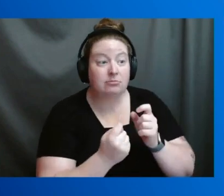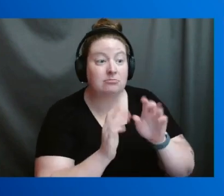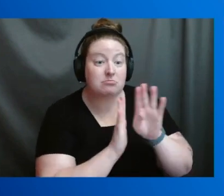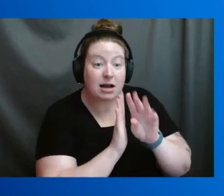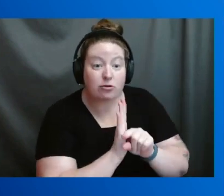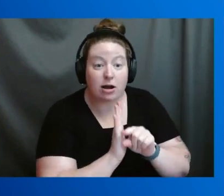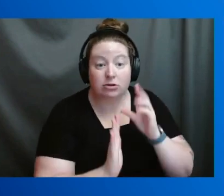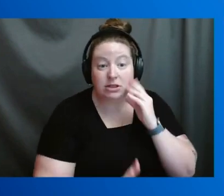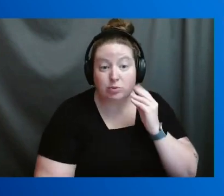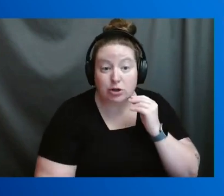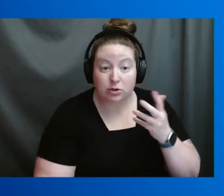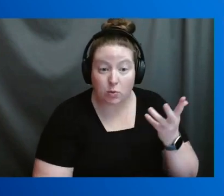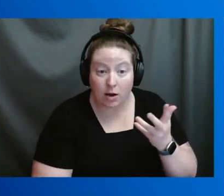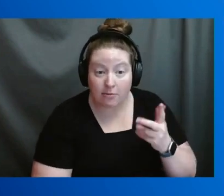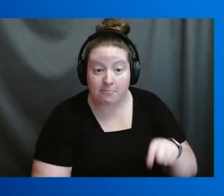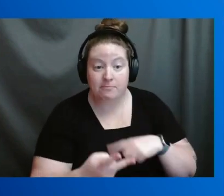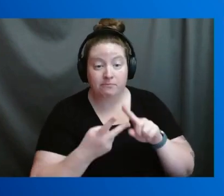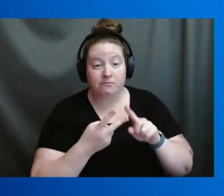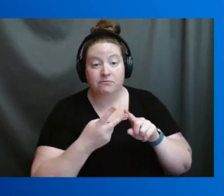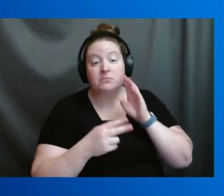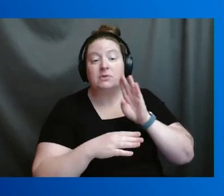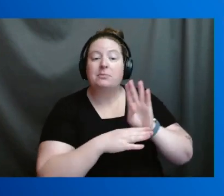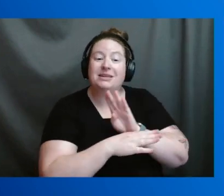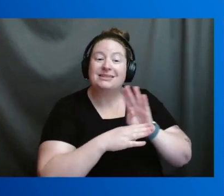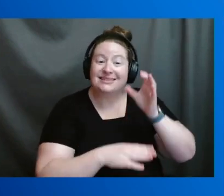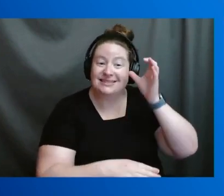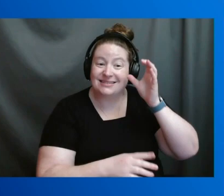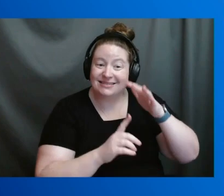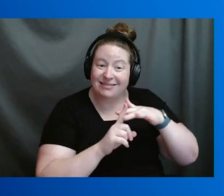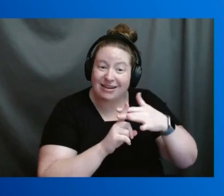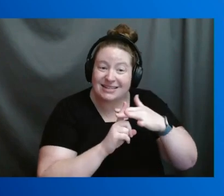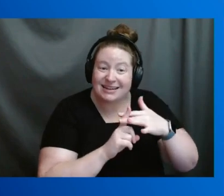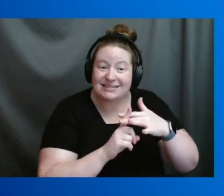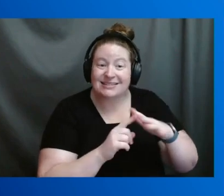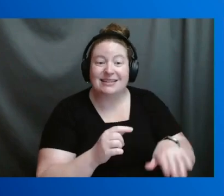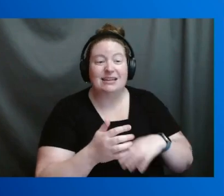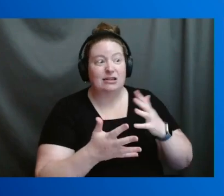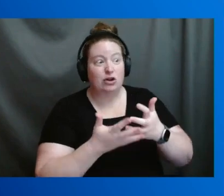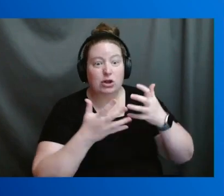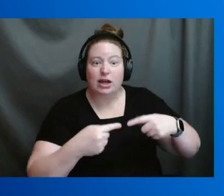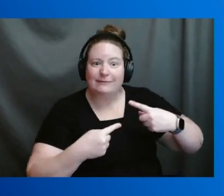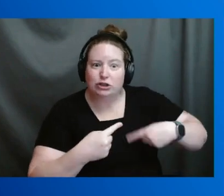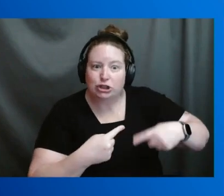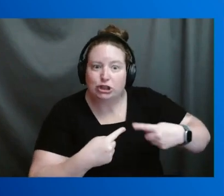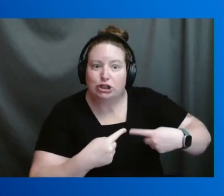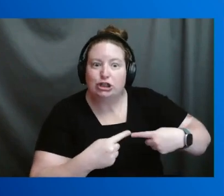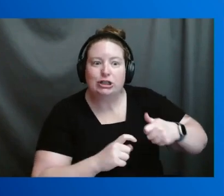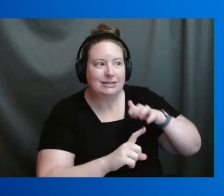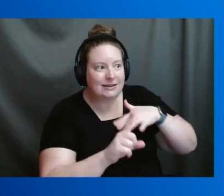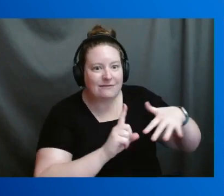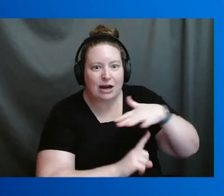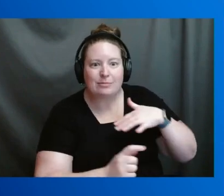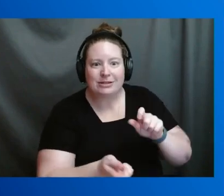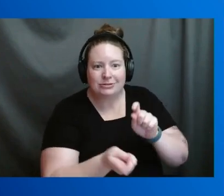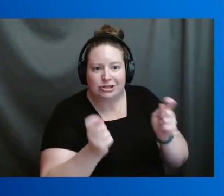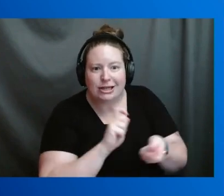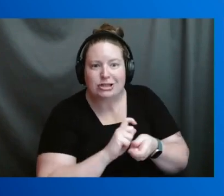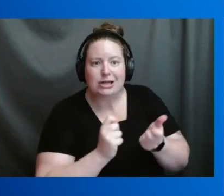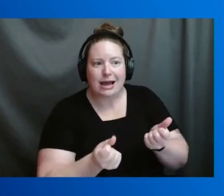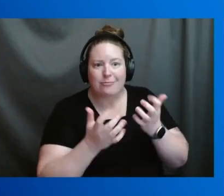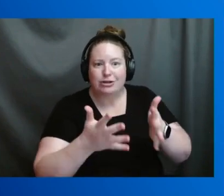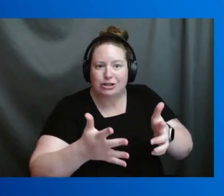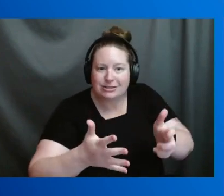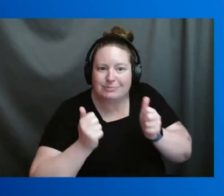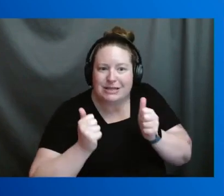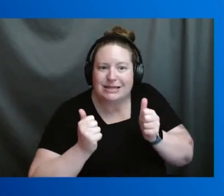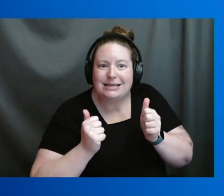fast. There's the business context in which you're operating. Is there a lot of churn? Is the environment around you changing? How much speed and innovation do you need, or how much extensibility do